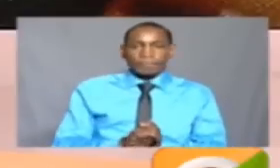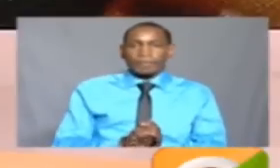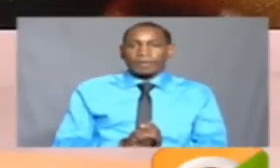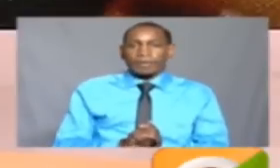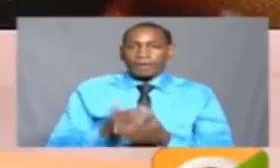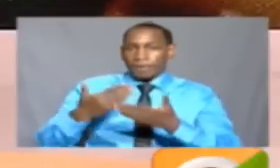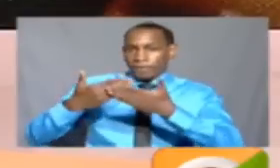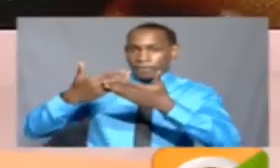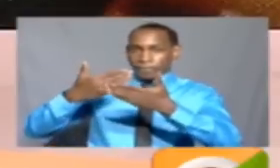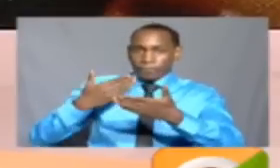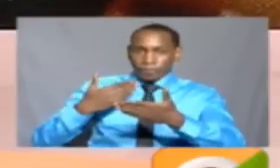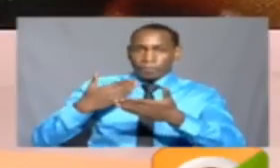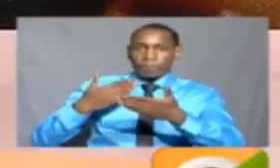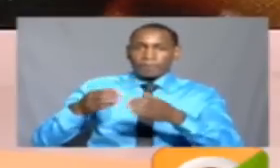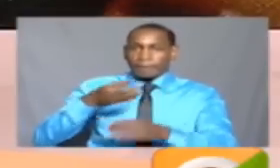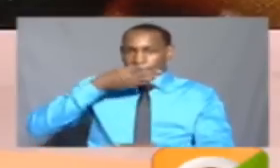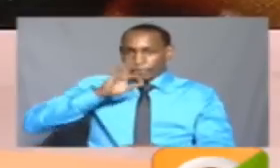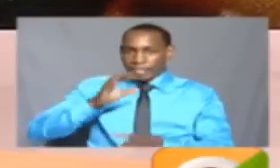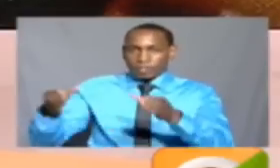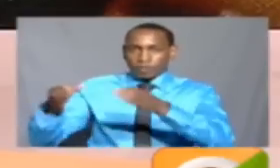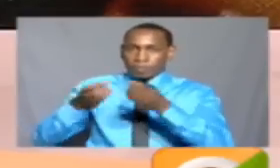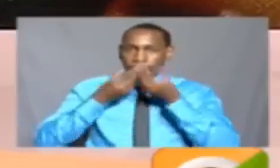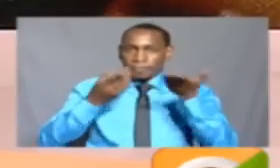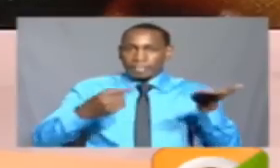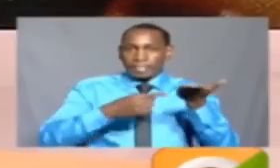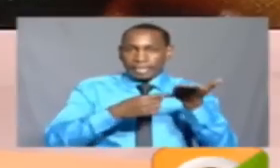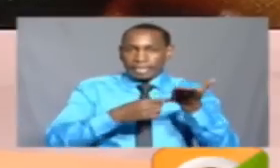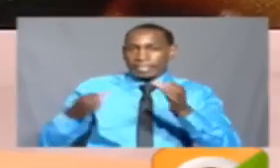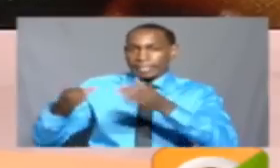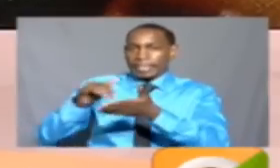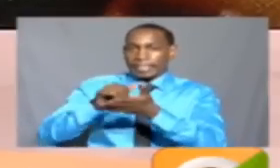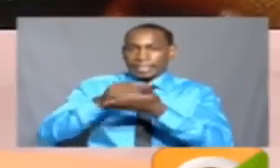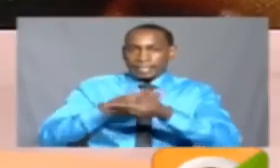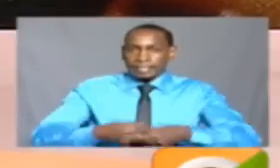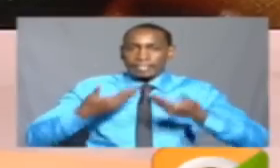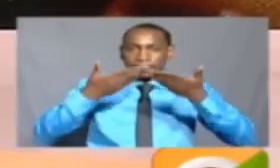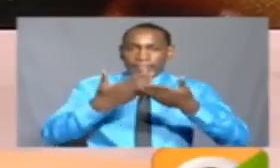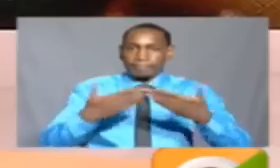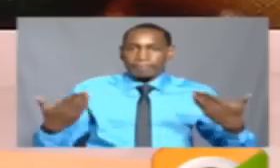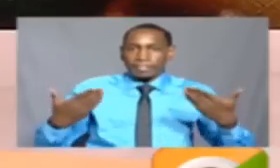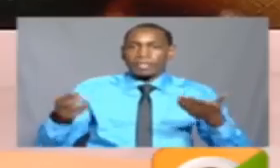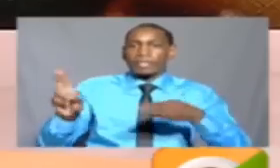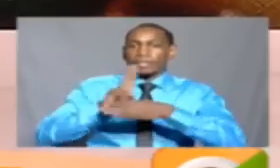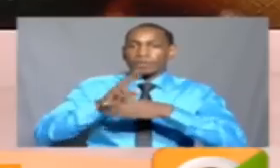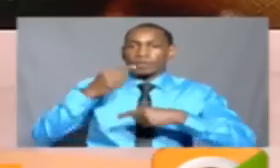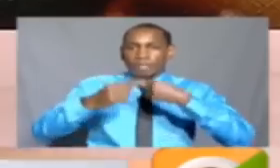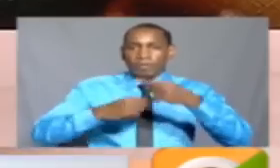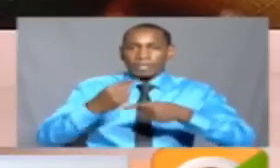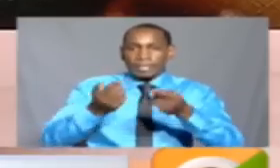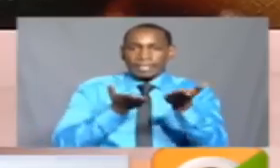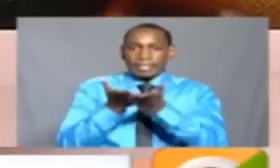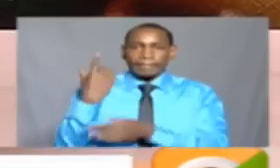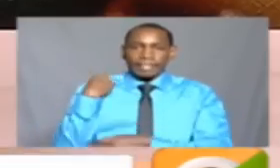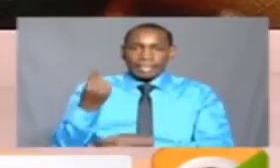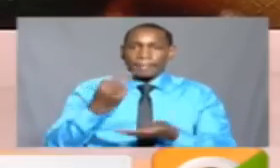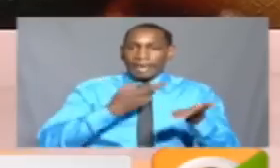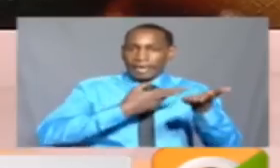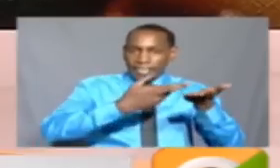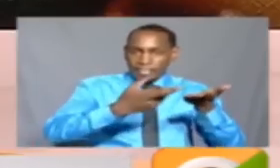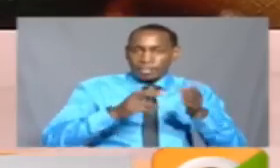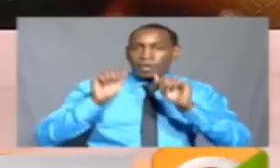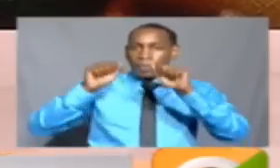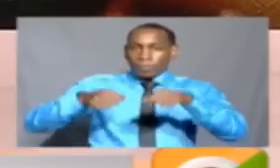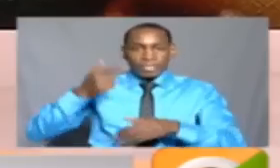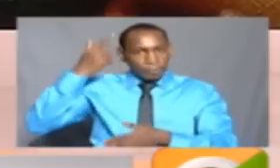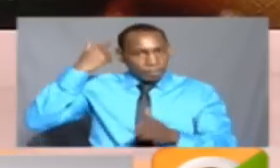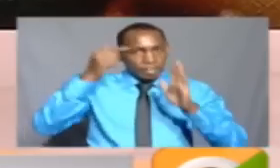Idemia, formerly known as Safran Morpho, a French information technology company that supplied kits being used in the ongoing Huduma Namba registration,